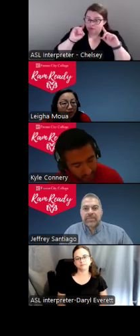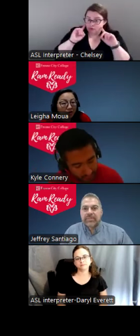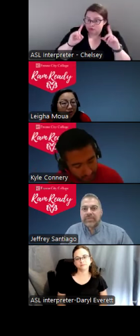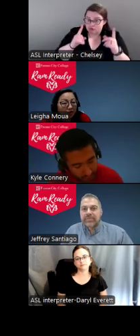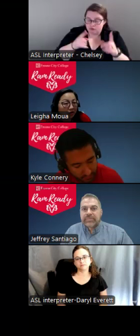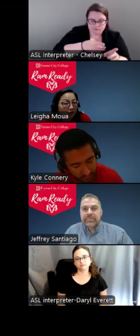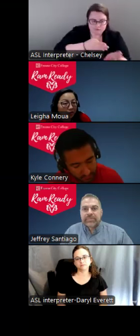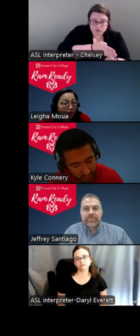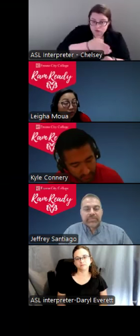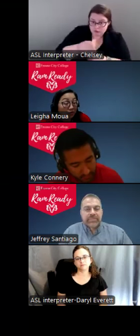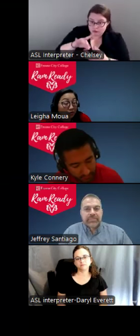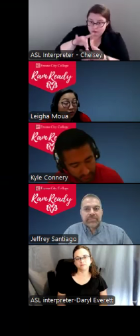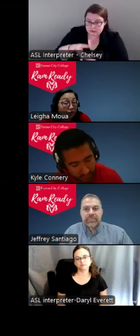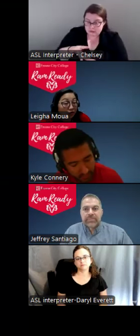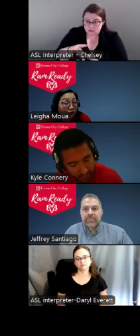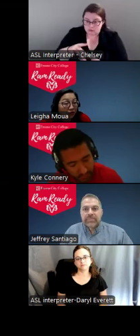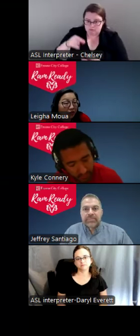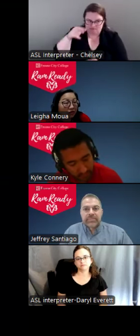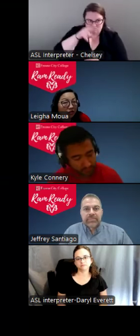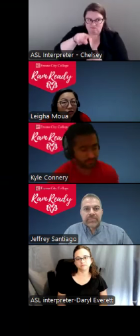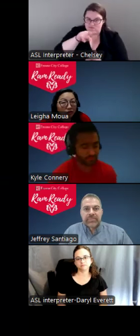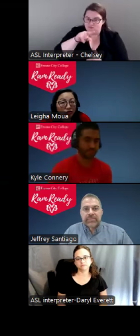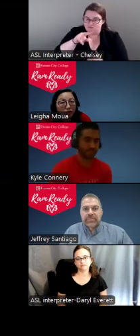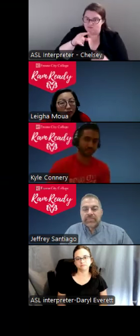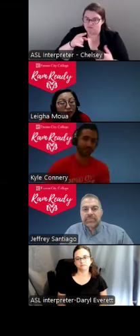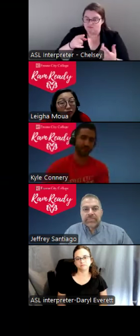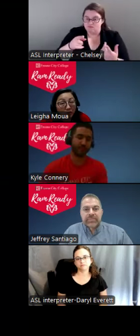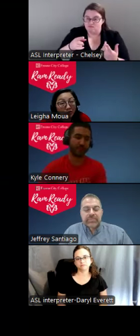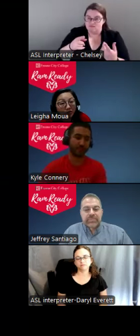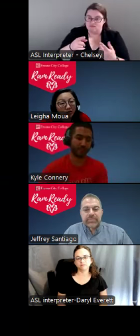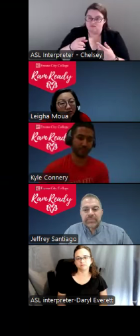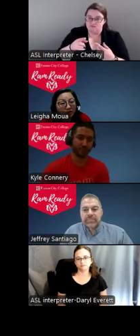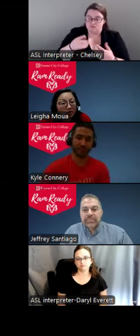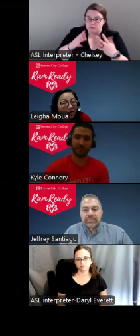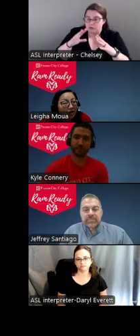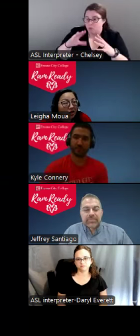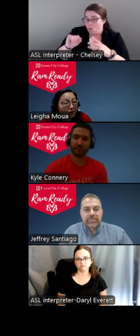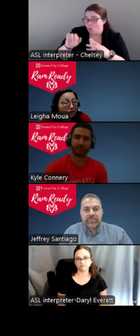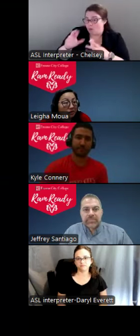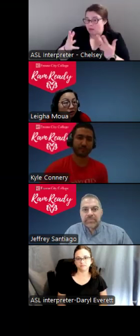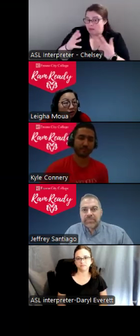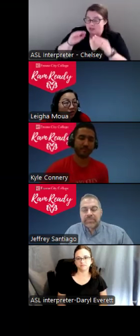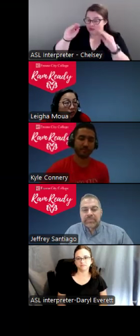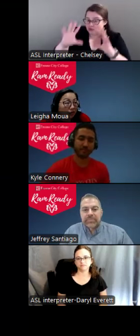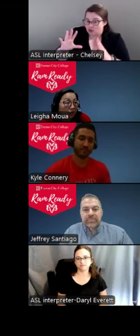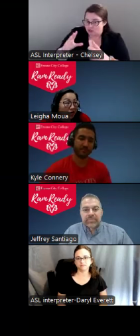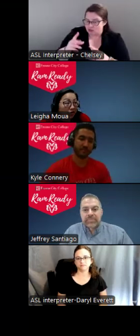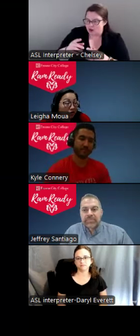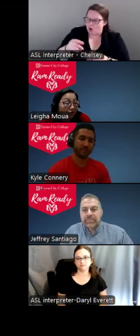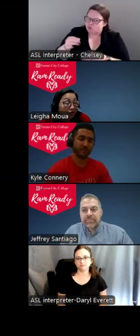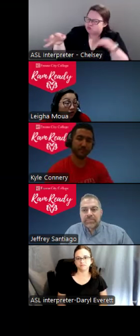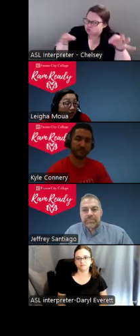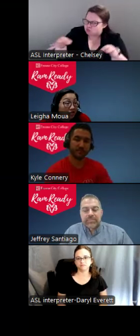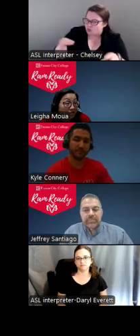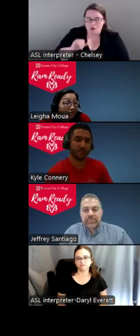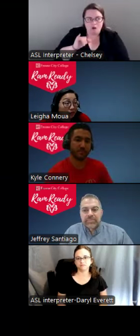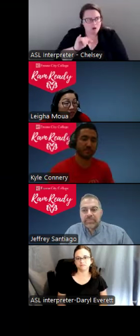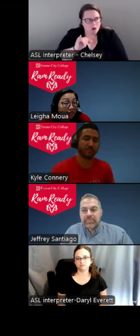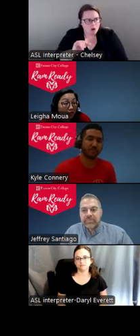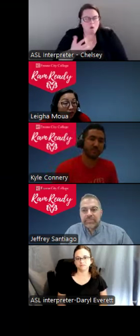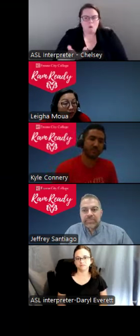maybe in some sort of career field that you learned from your instructor. So that's probably why you're in